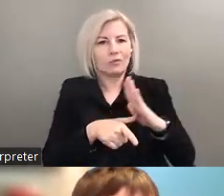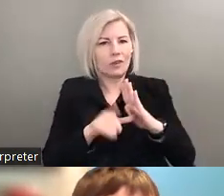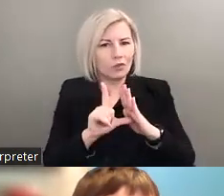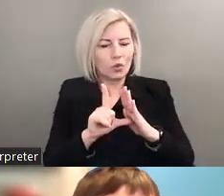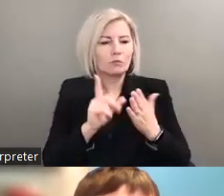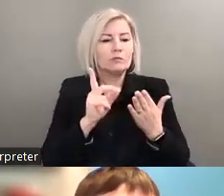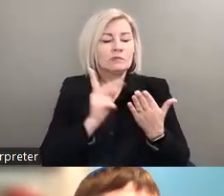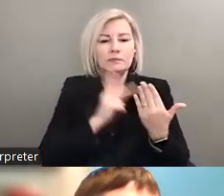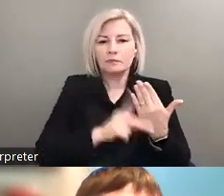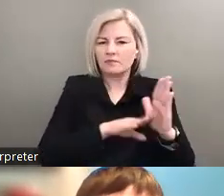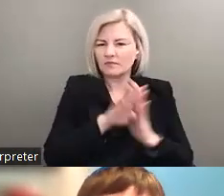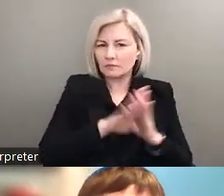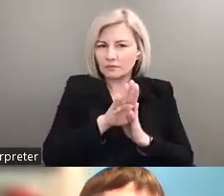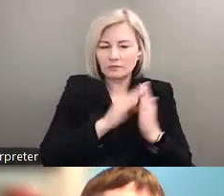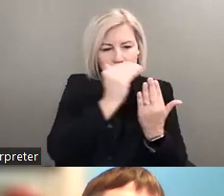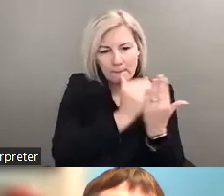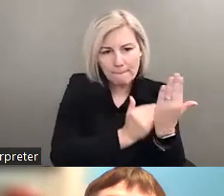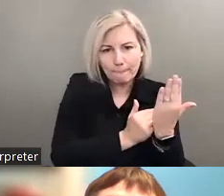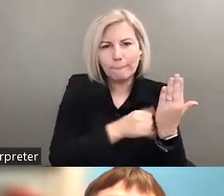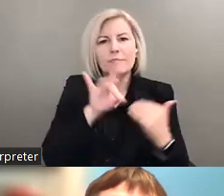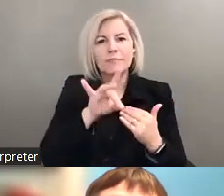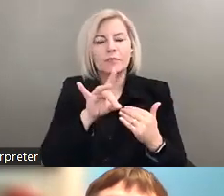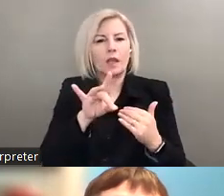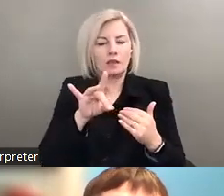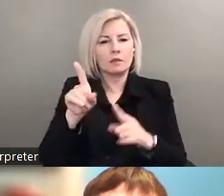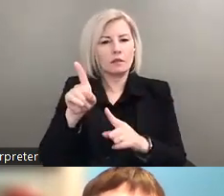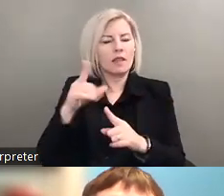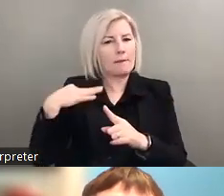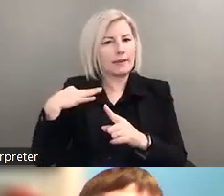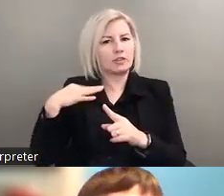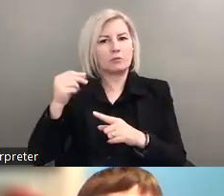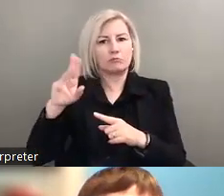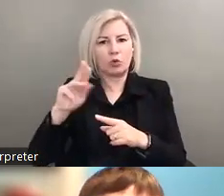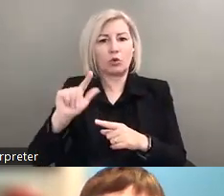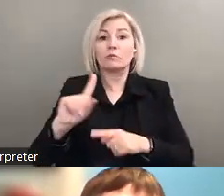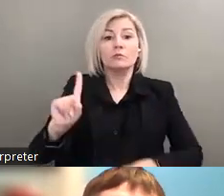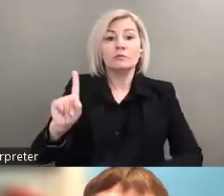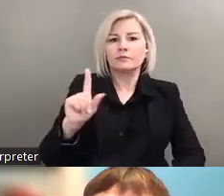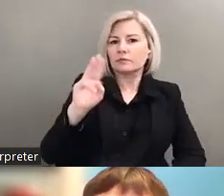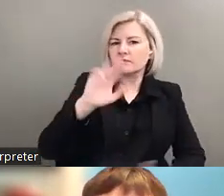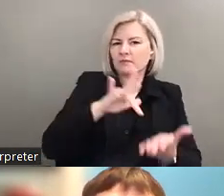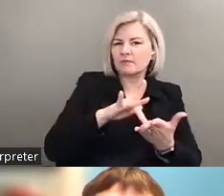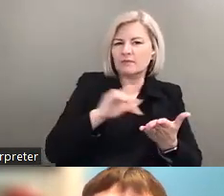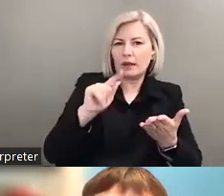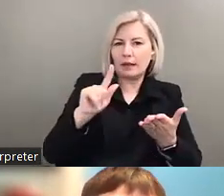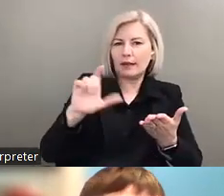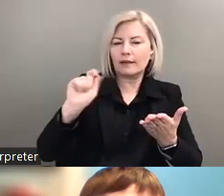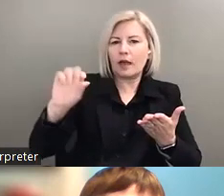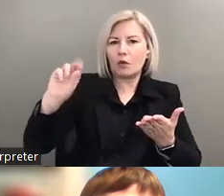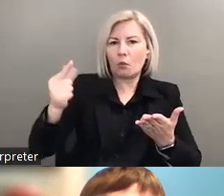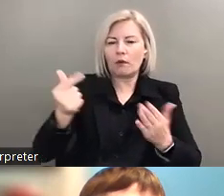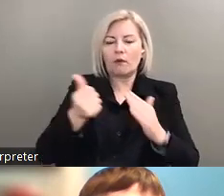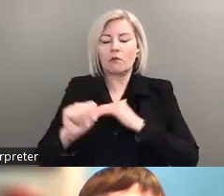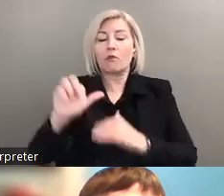development listing, and find the Smart Simple application portal, all at midatlanticarts.org under the ArtsCONNECT program